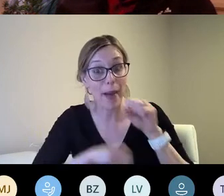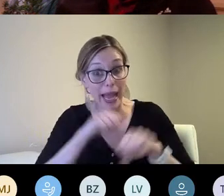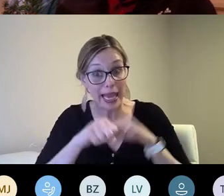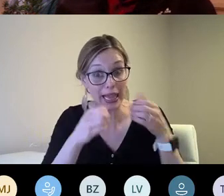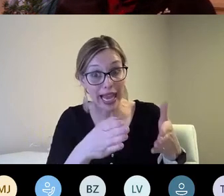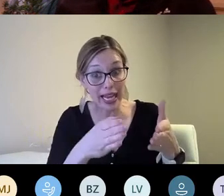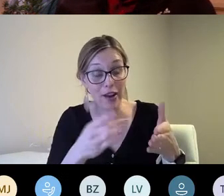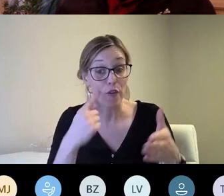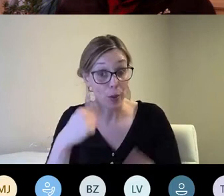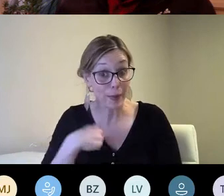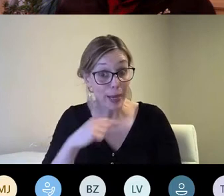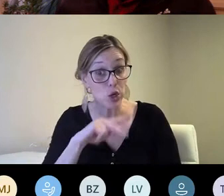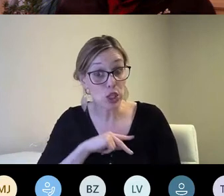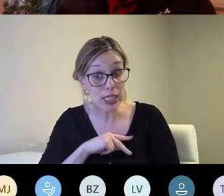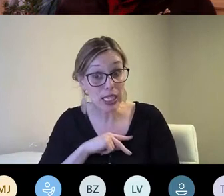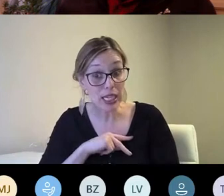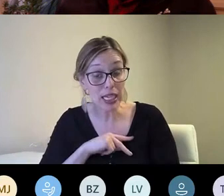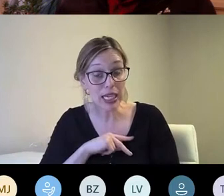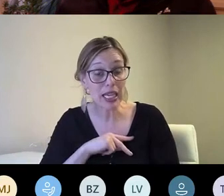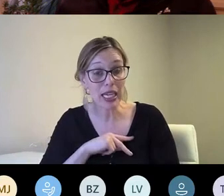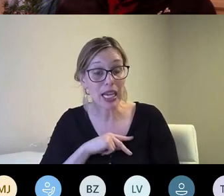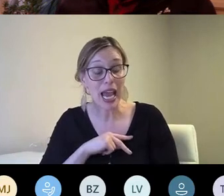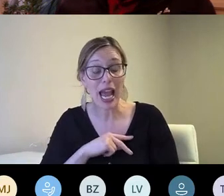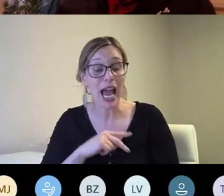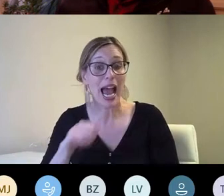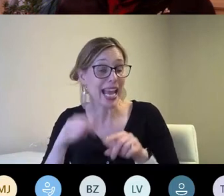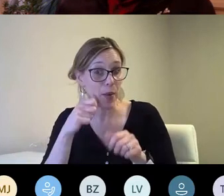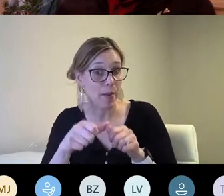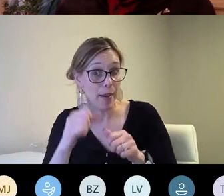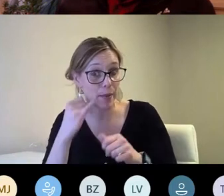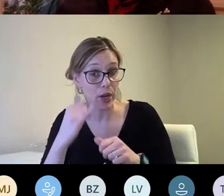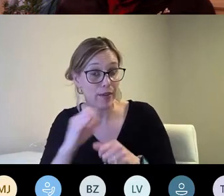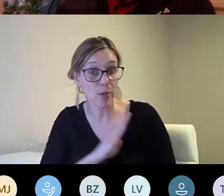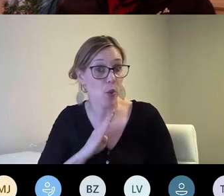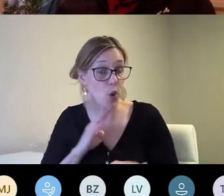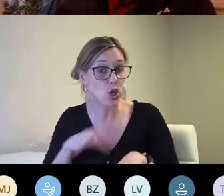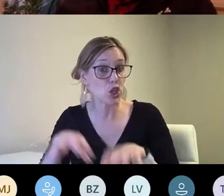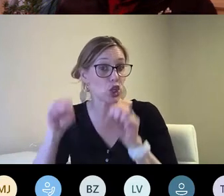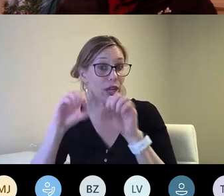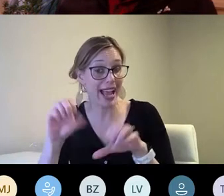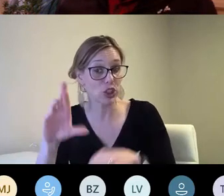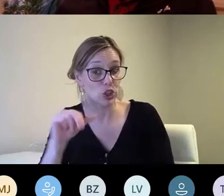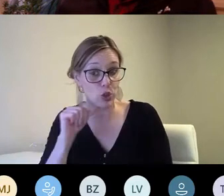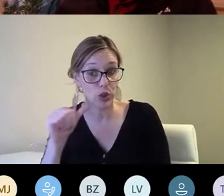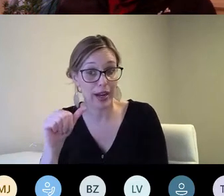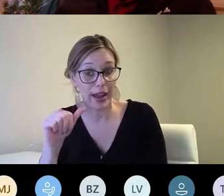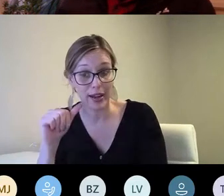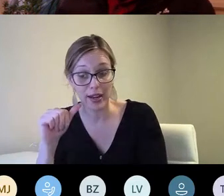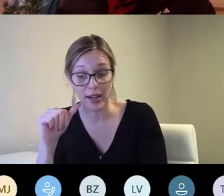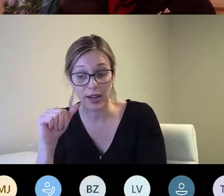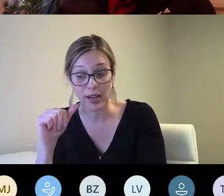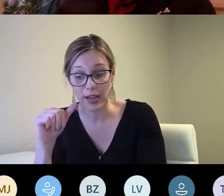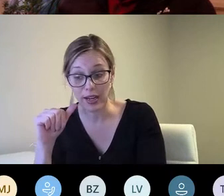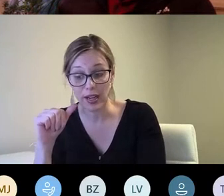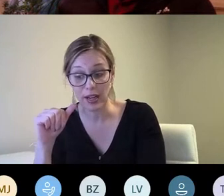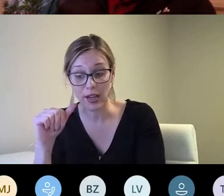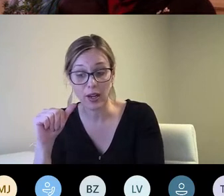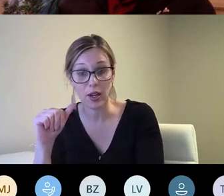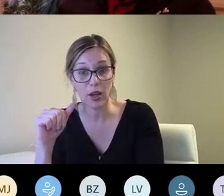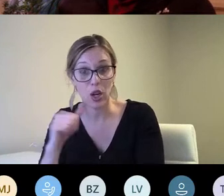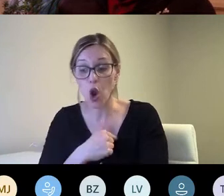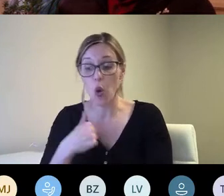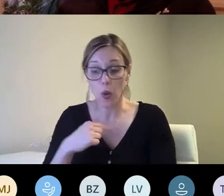personally, I guess I don't remember exactly what the board took action or not. We did not officially, but we were aware of